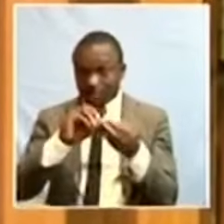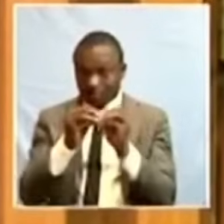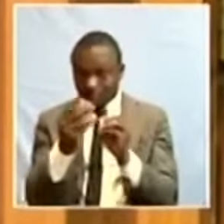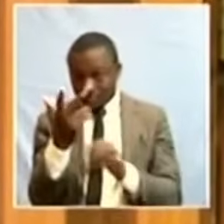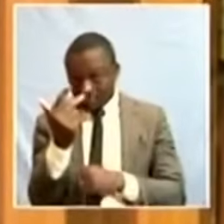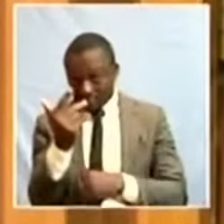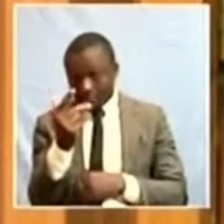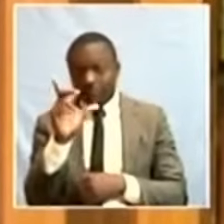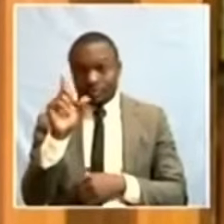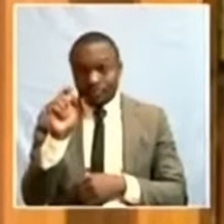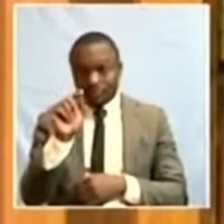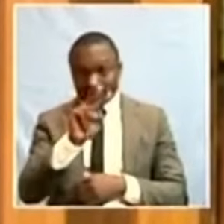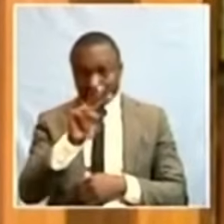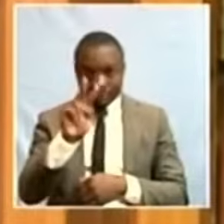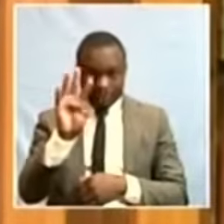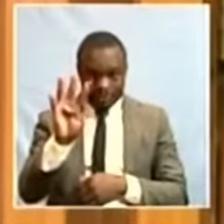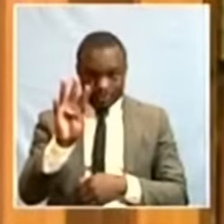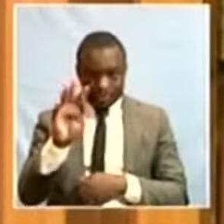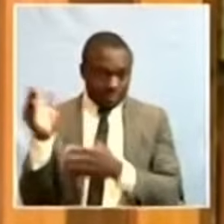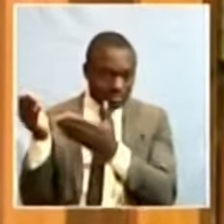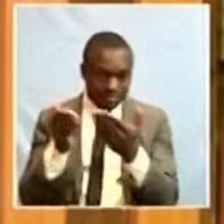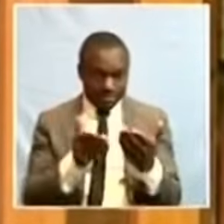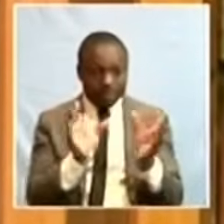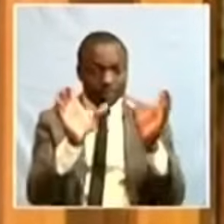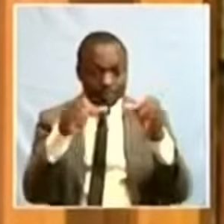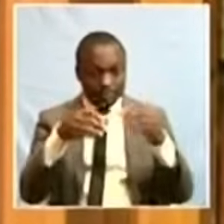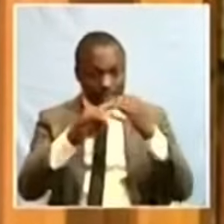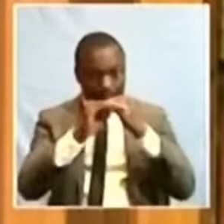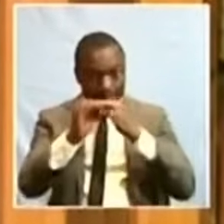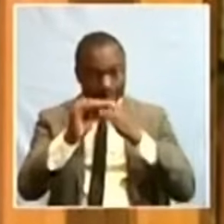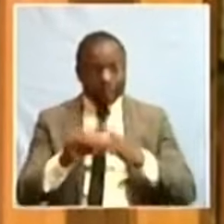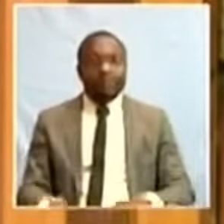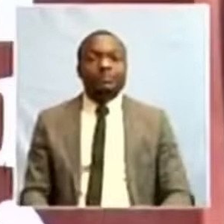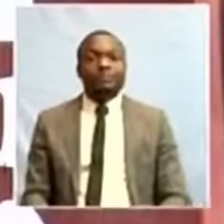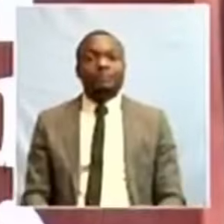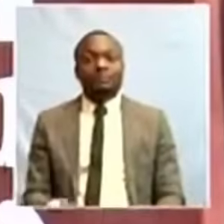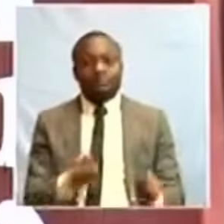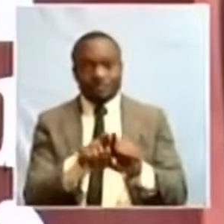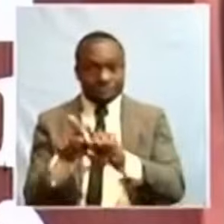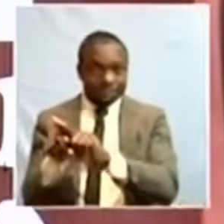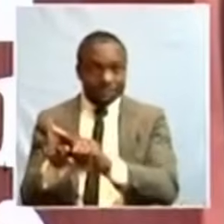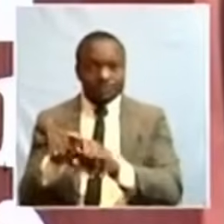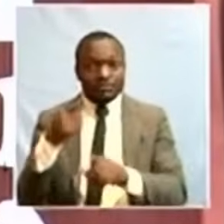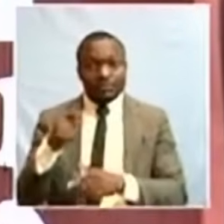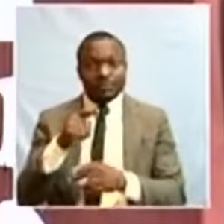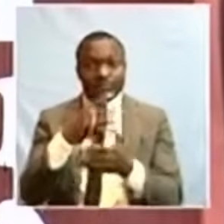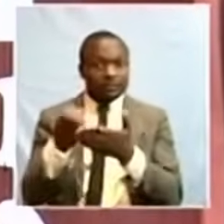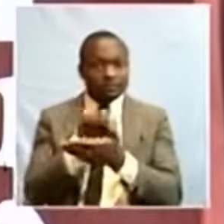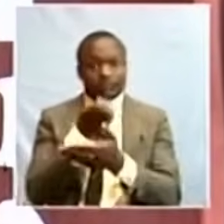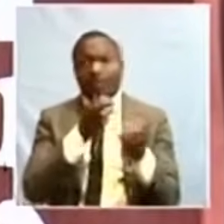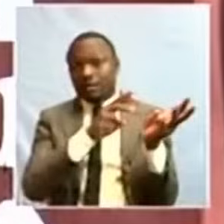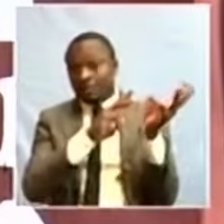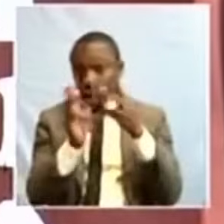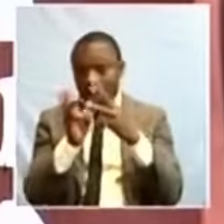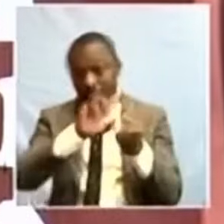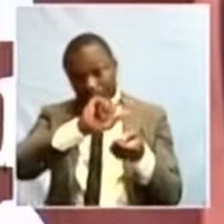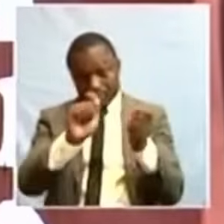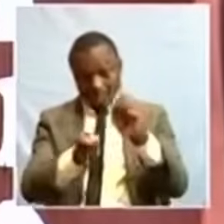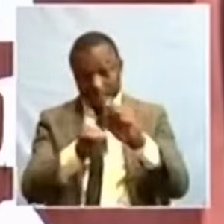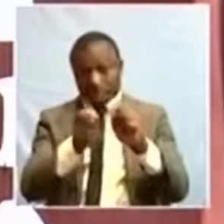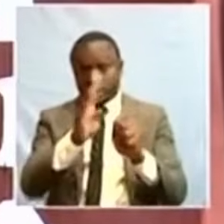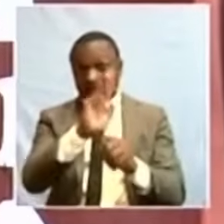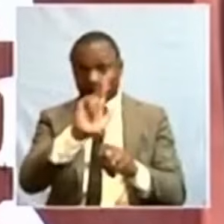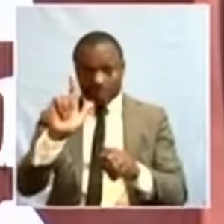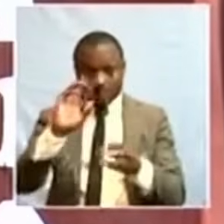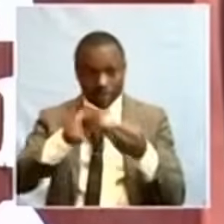13 of 2024 to come up at committee stage. And also the Green Economic Climate Change Bill, National